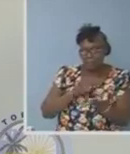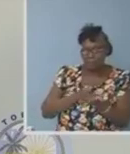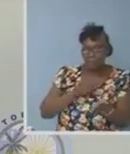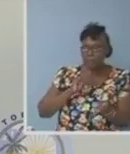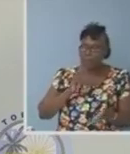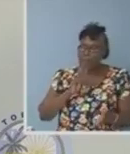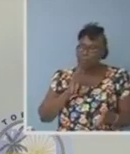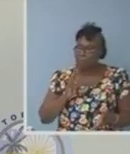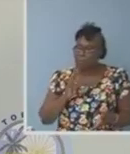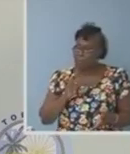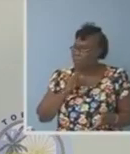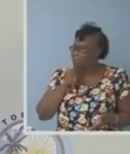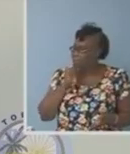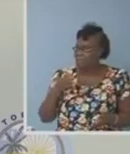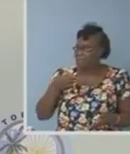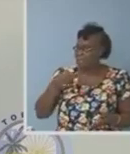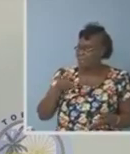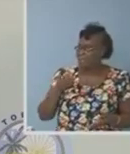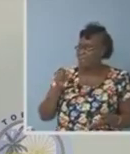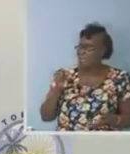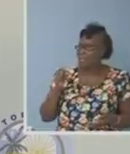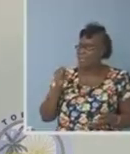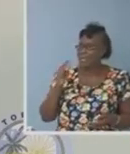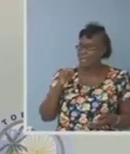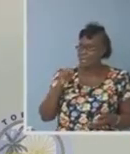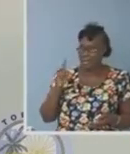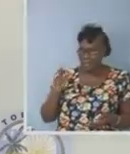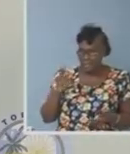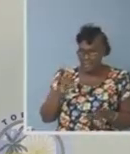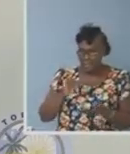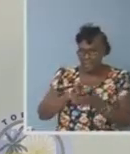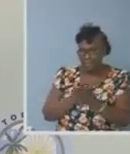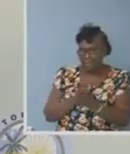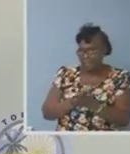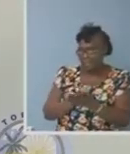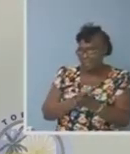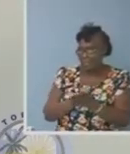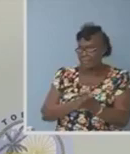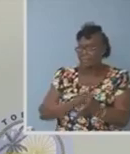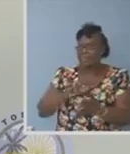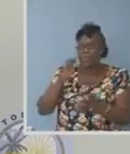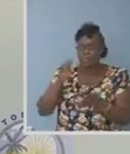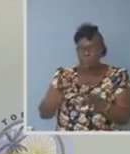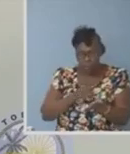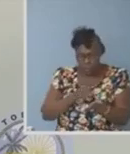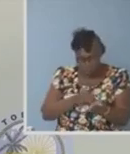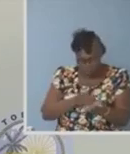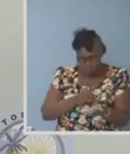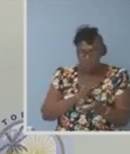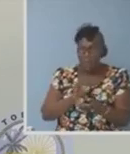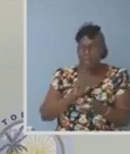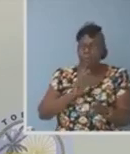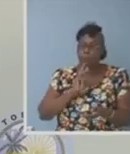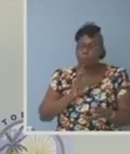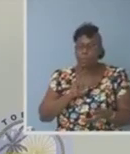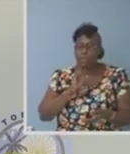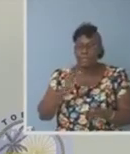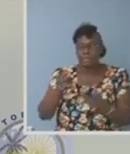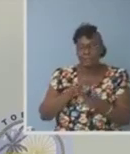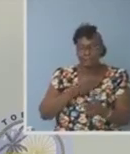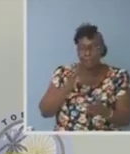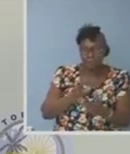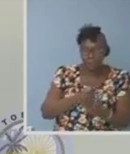first line treatment or first line in washing your hands. Soap and water is the